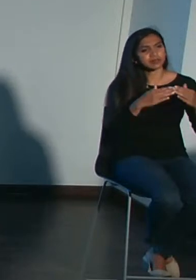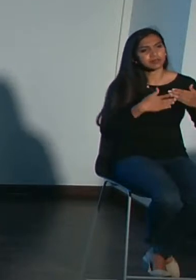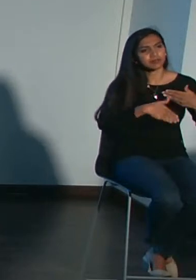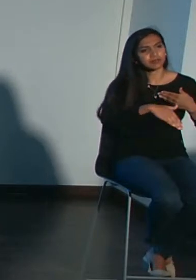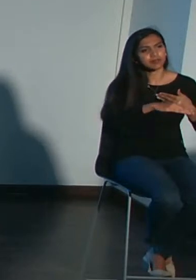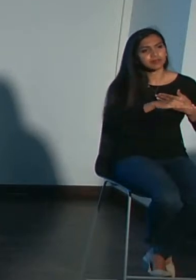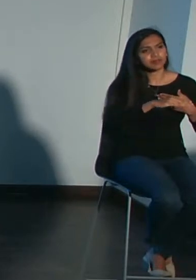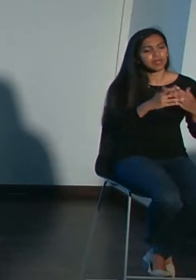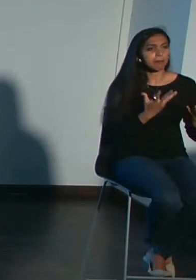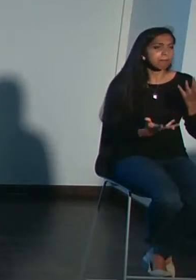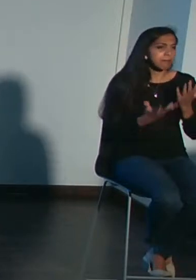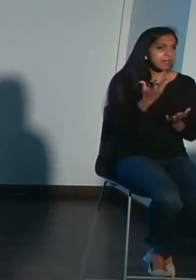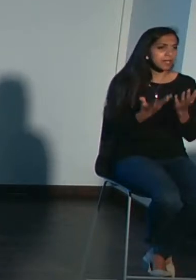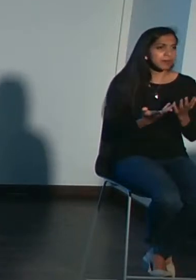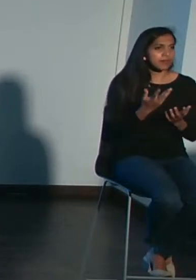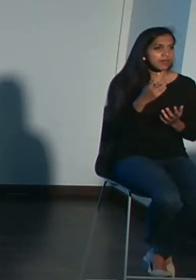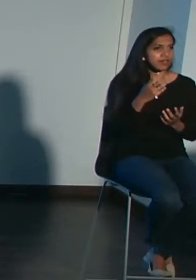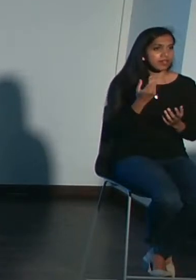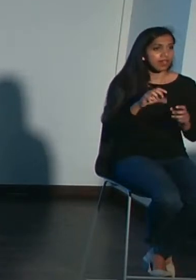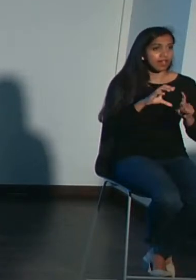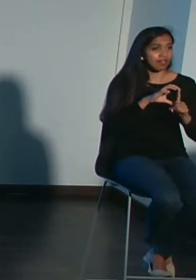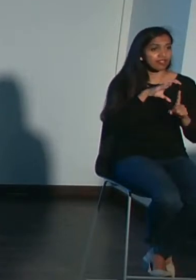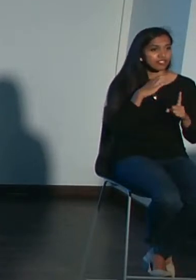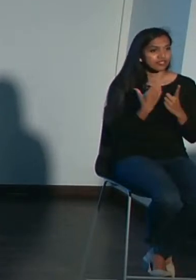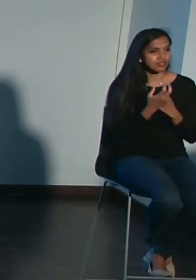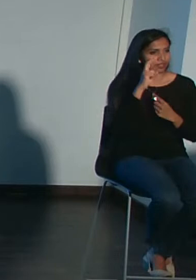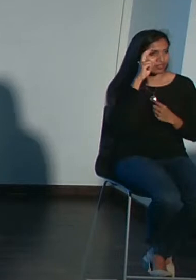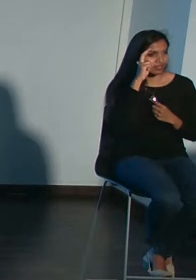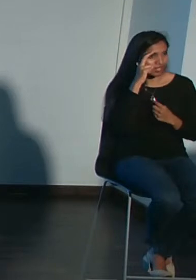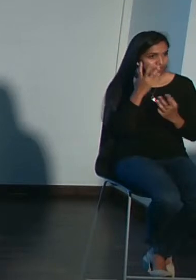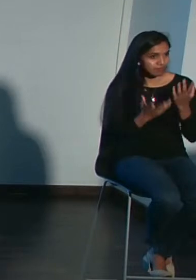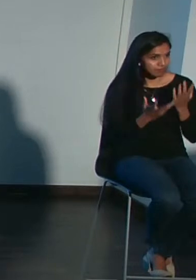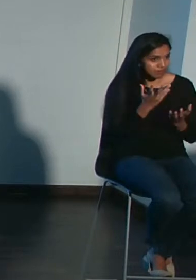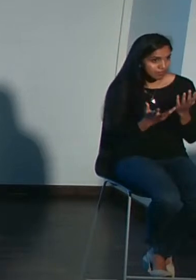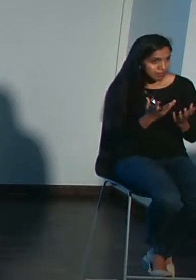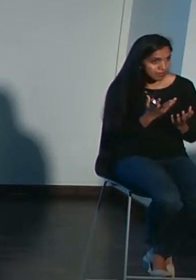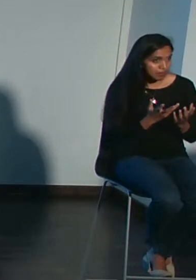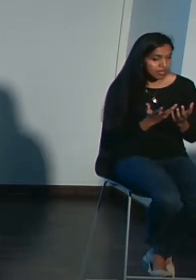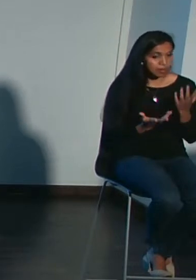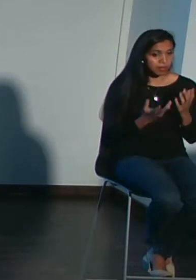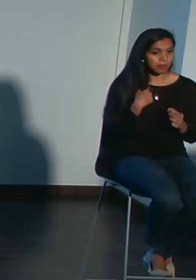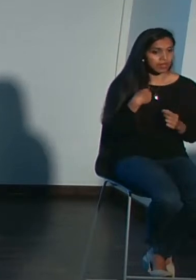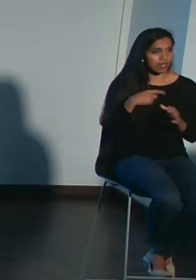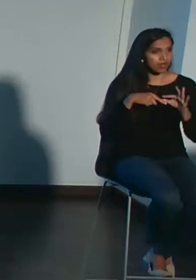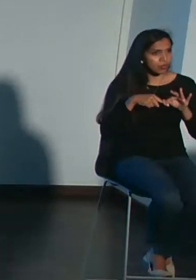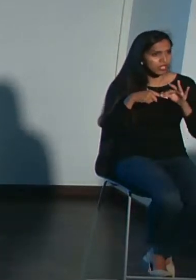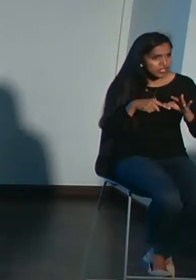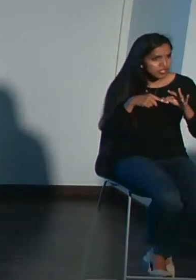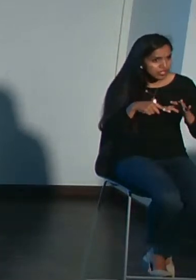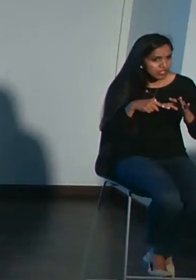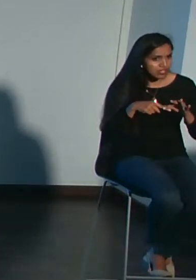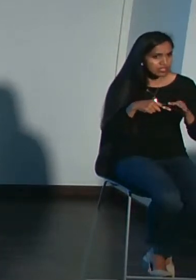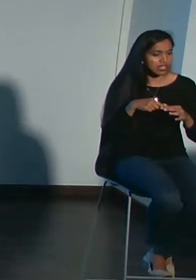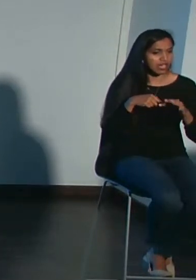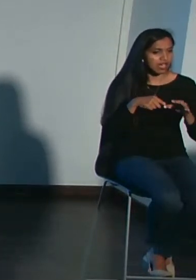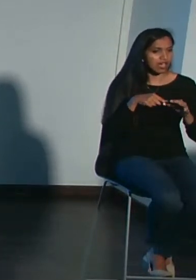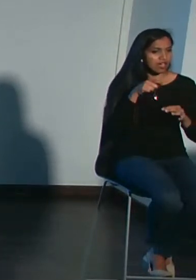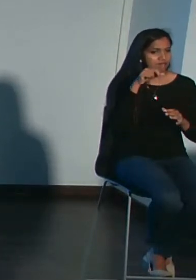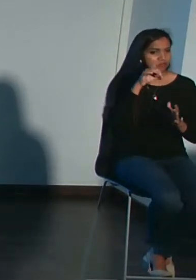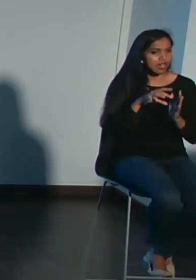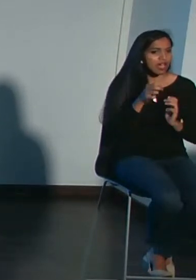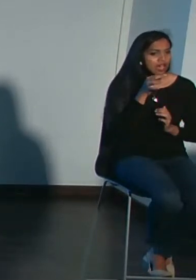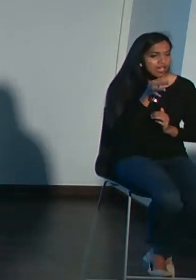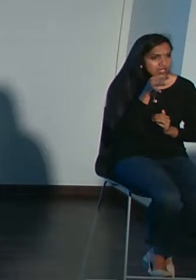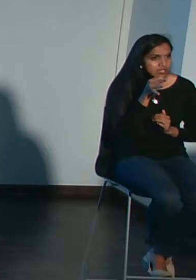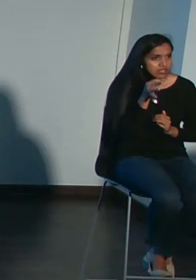other kind of, culture of doubt, which is, more about inquiry. It's more about questioning them,